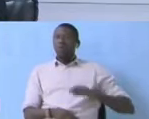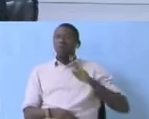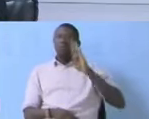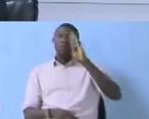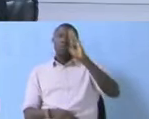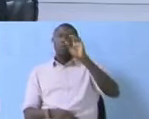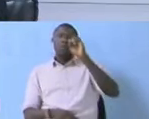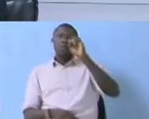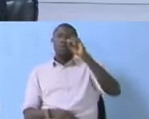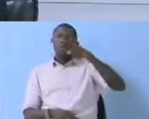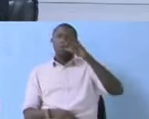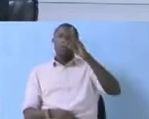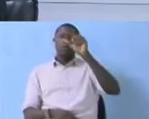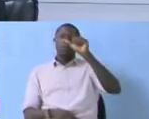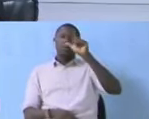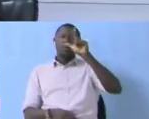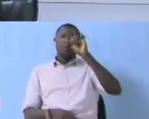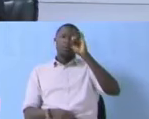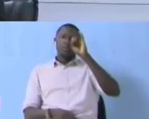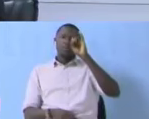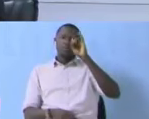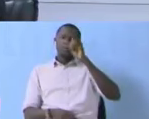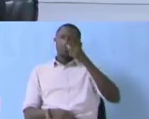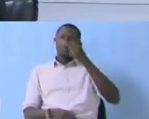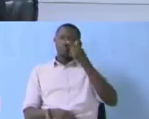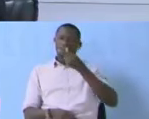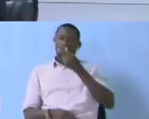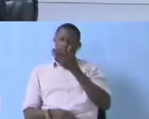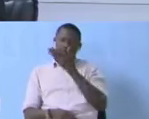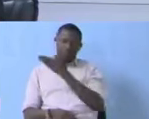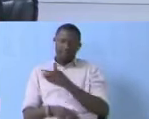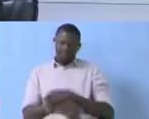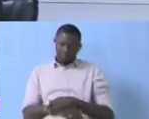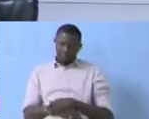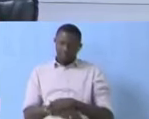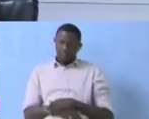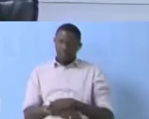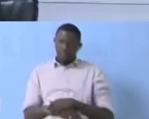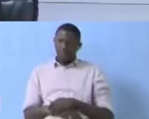Wo filter male. I can't recall the specific date.